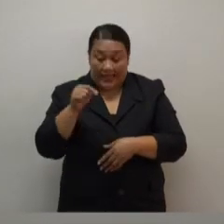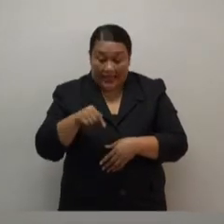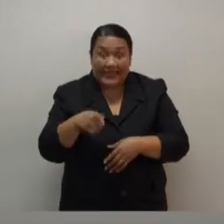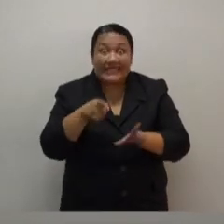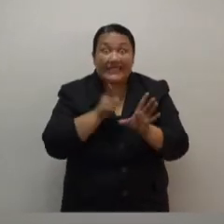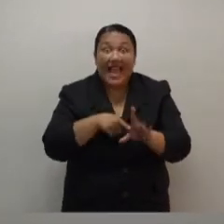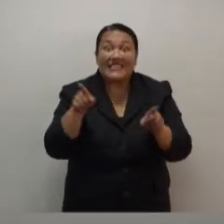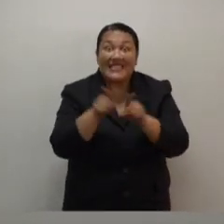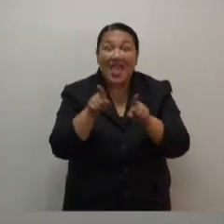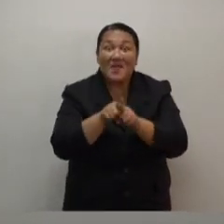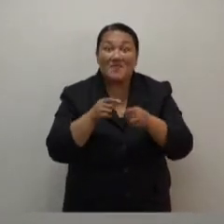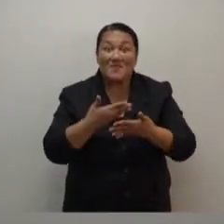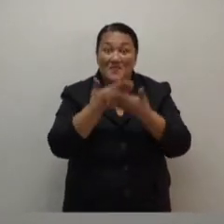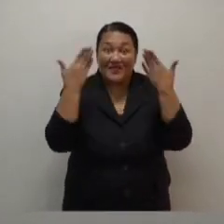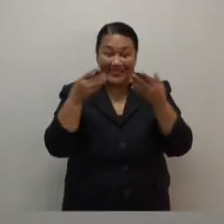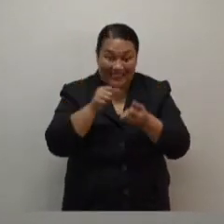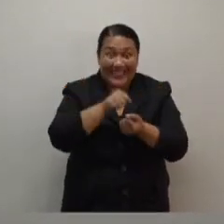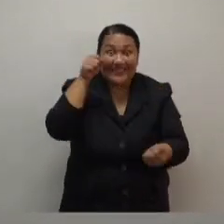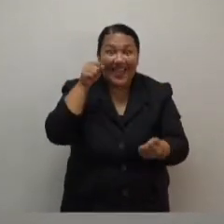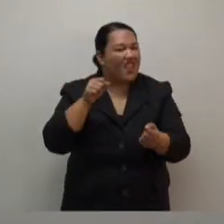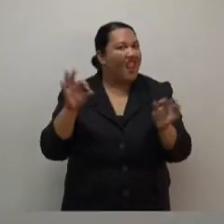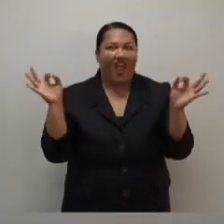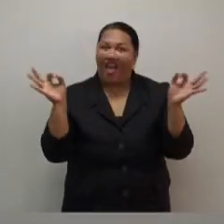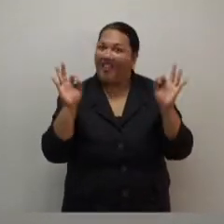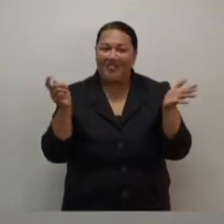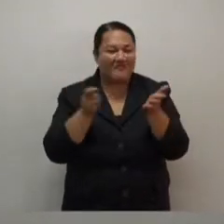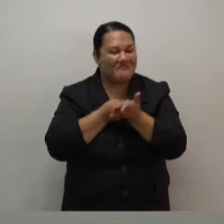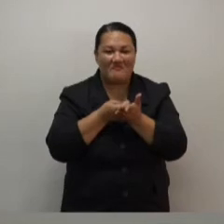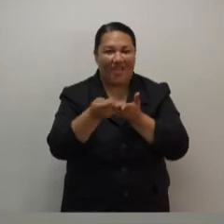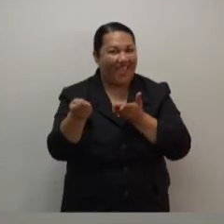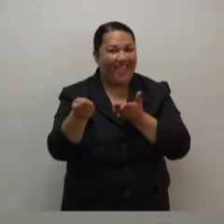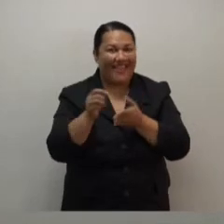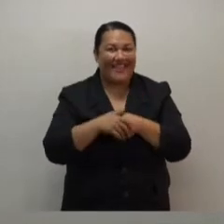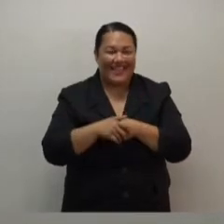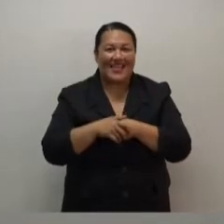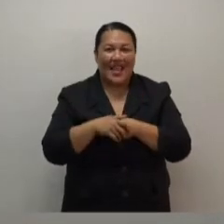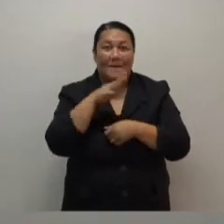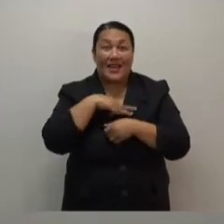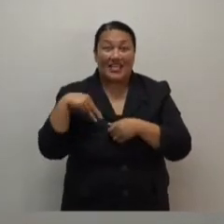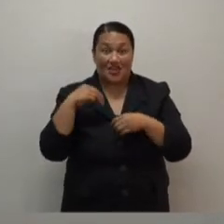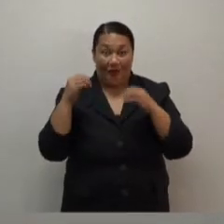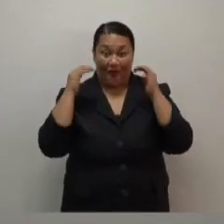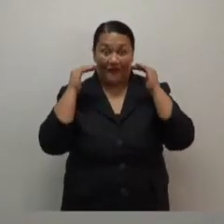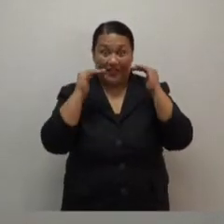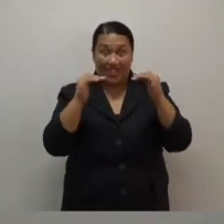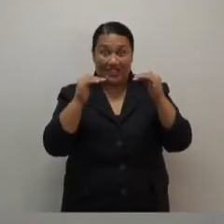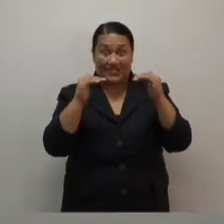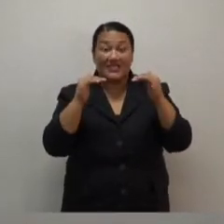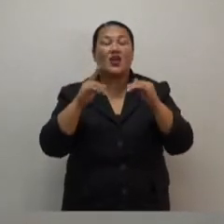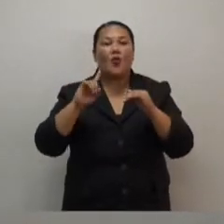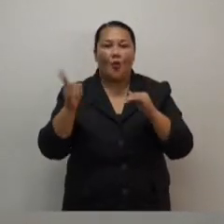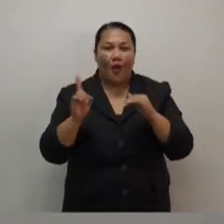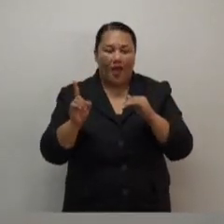is also free for this year, which the Ministry of Economy picks up the tab, which Ministry of Justice actually issues an invoice to